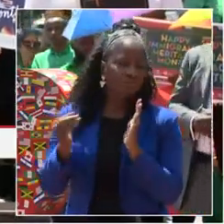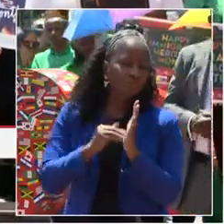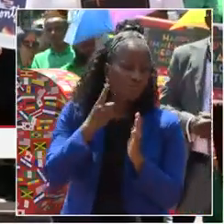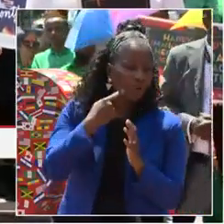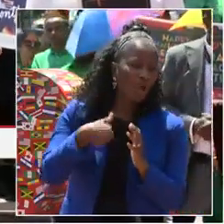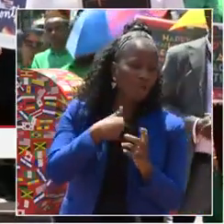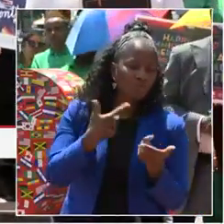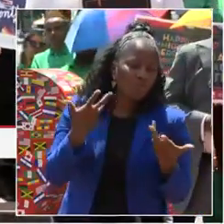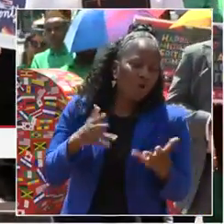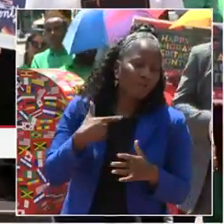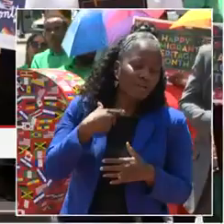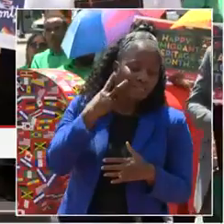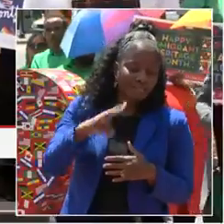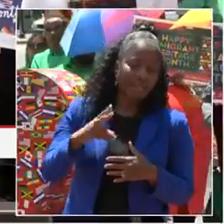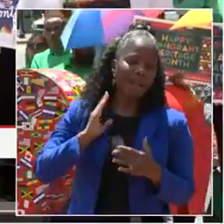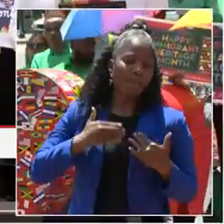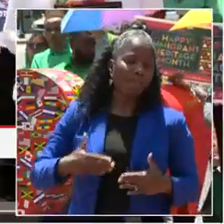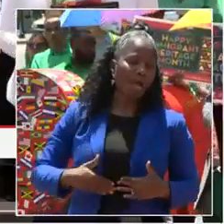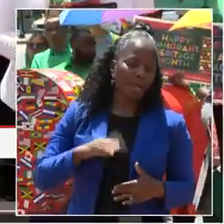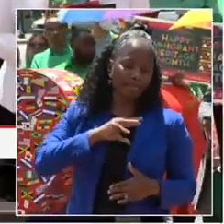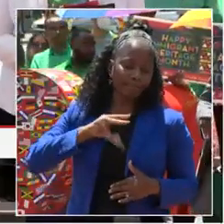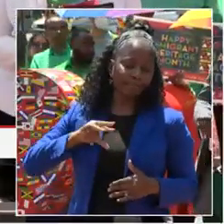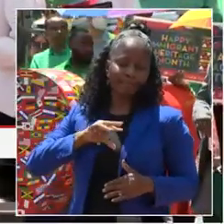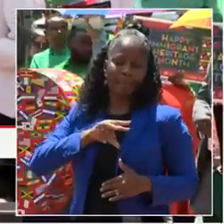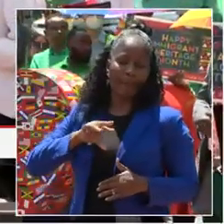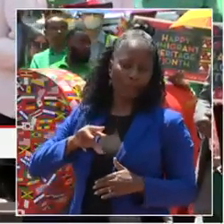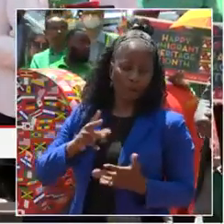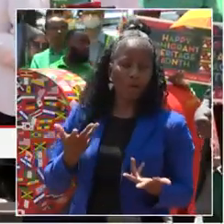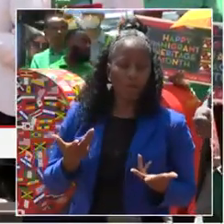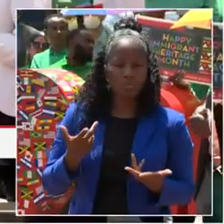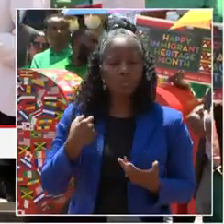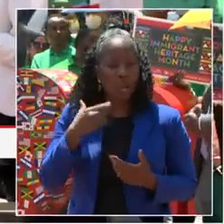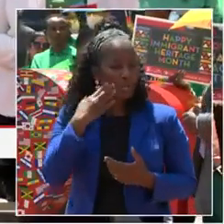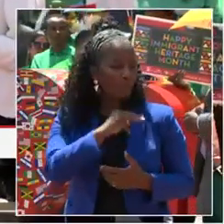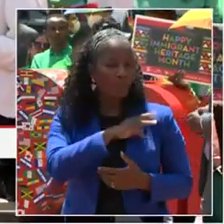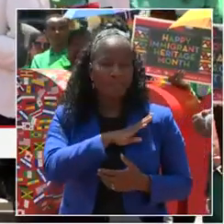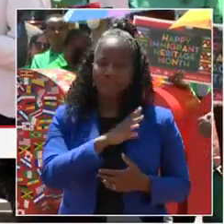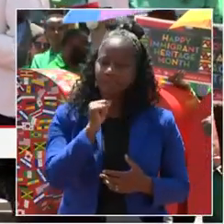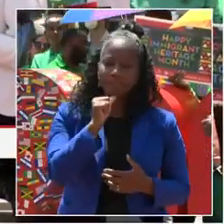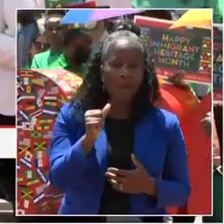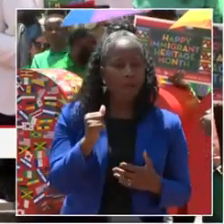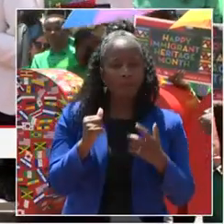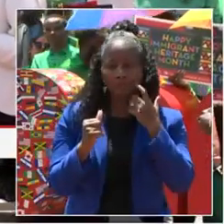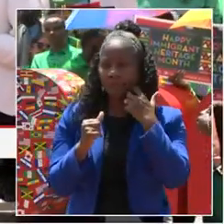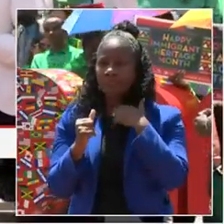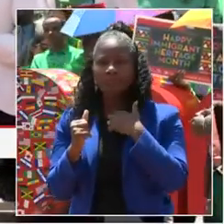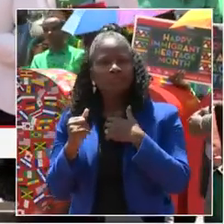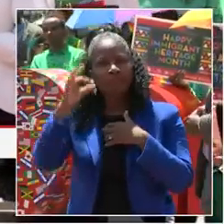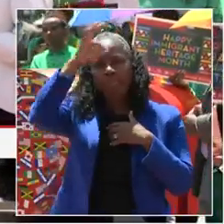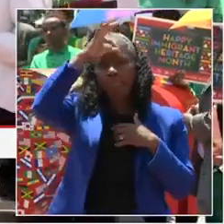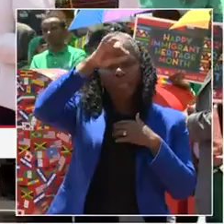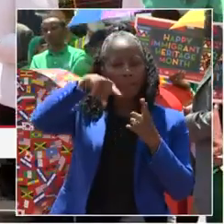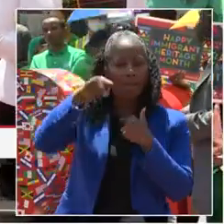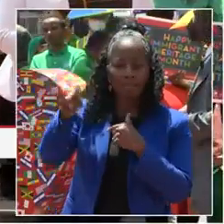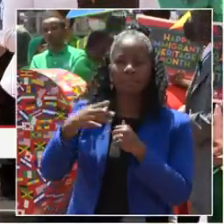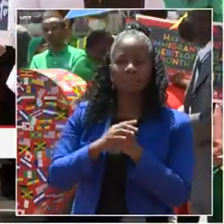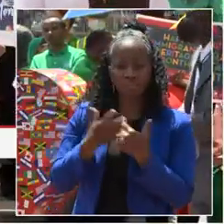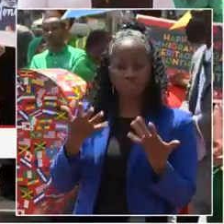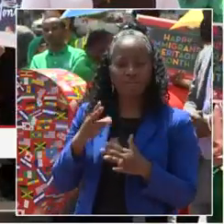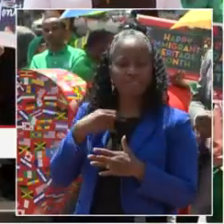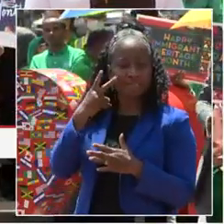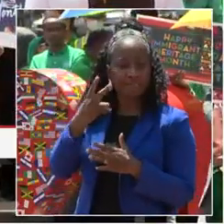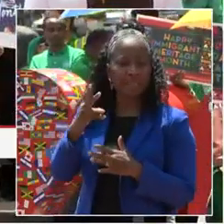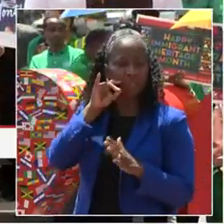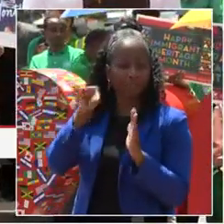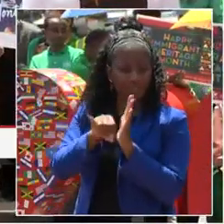body-worn camera video. So I know the mayor is no stranger to these very troubling images, and to be quite frank